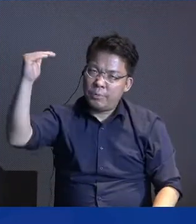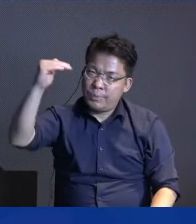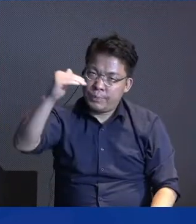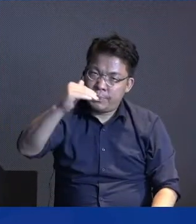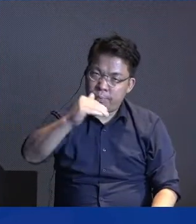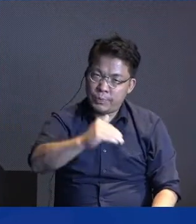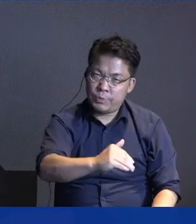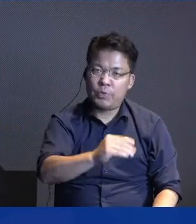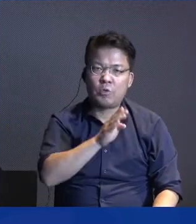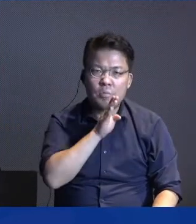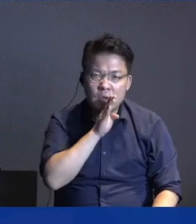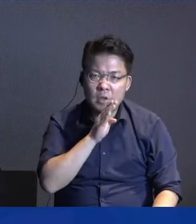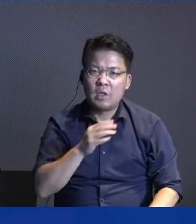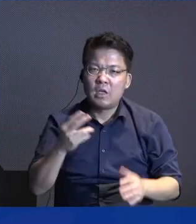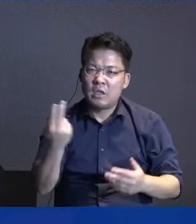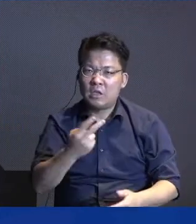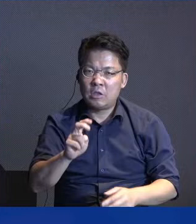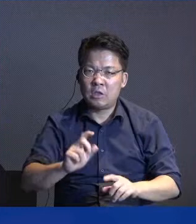we see that